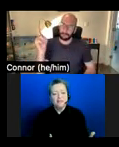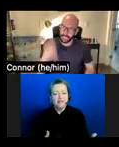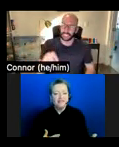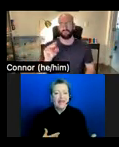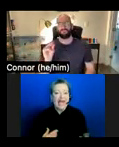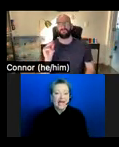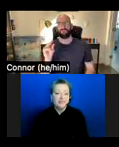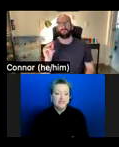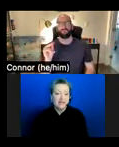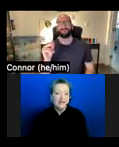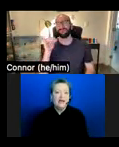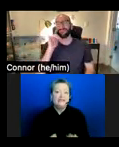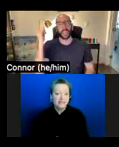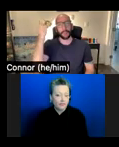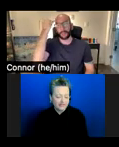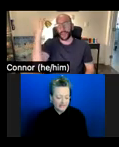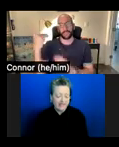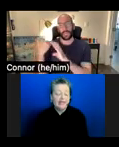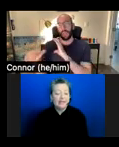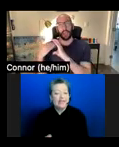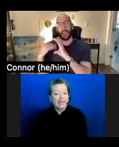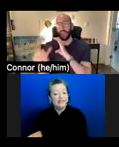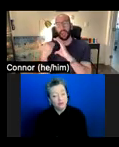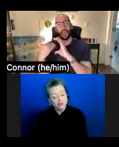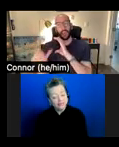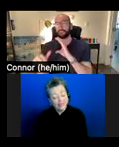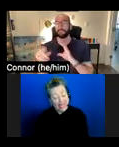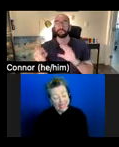not something that has to be done asynchronously. It is an